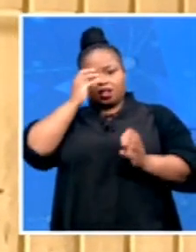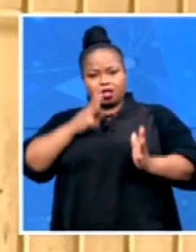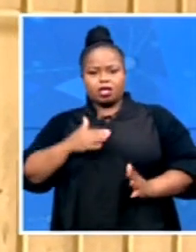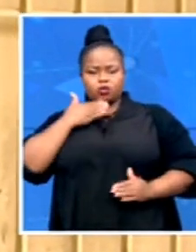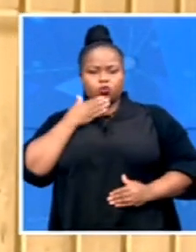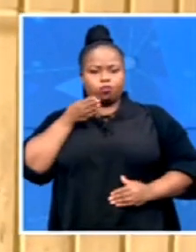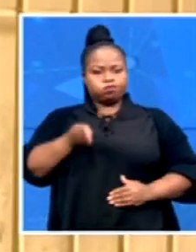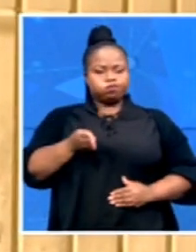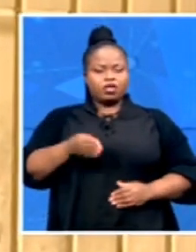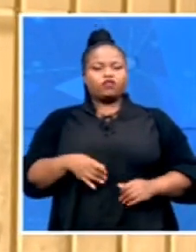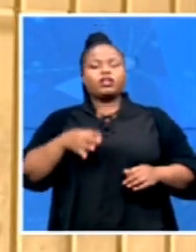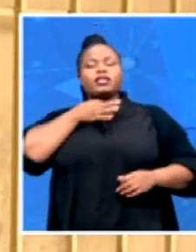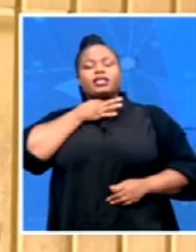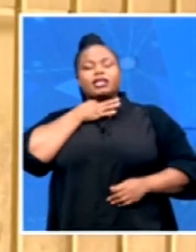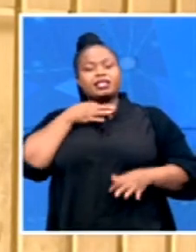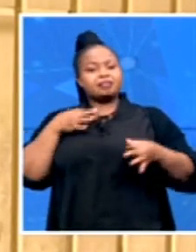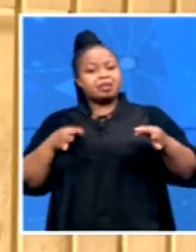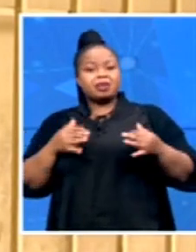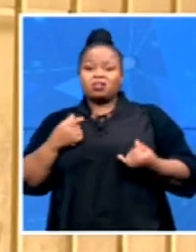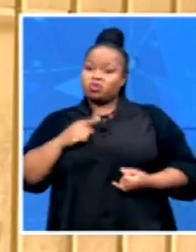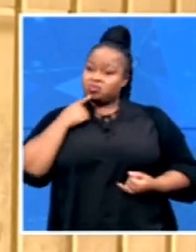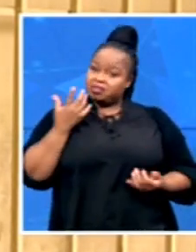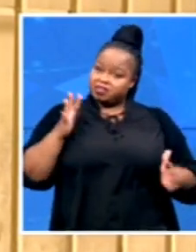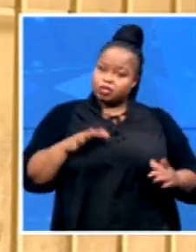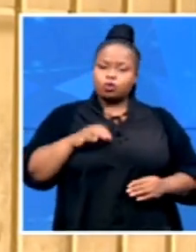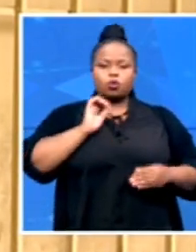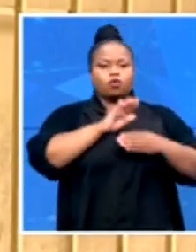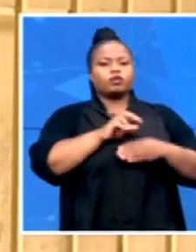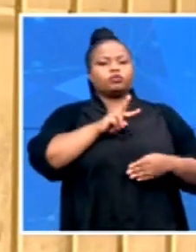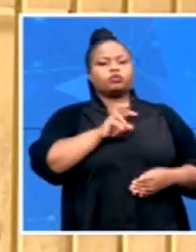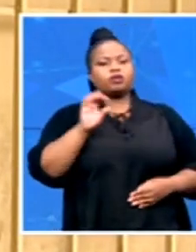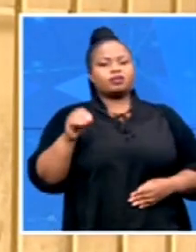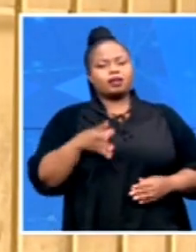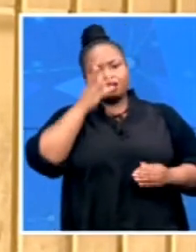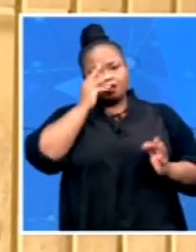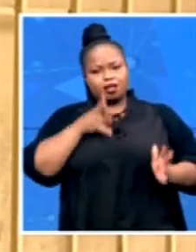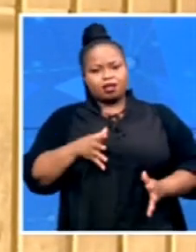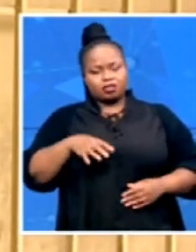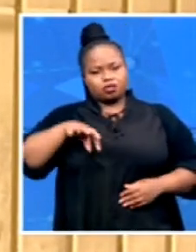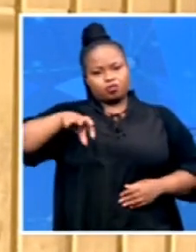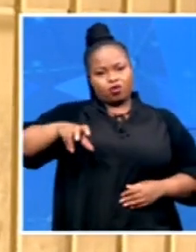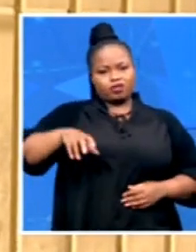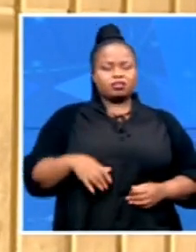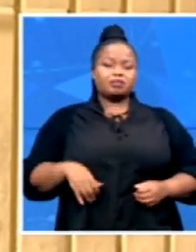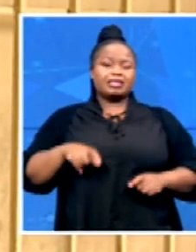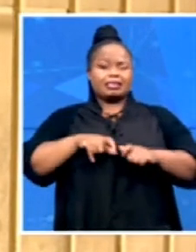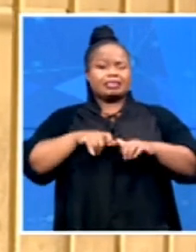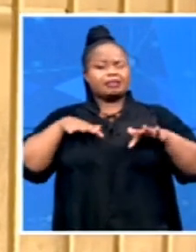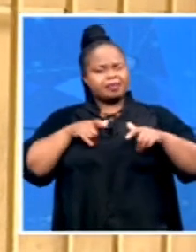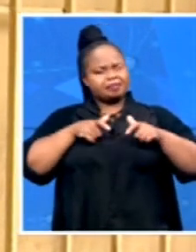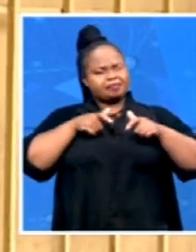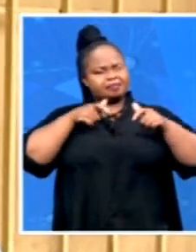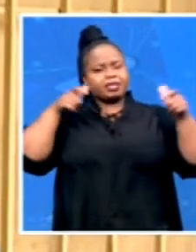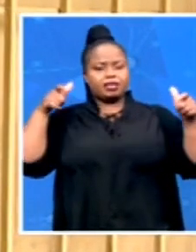than 200,000 learners in the province are sitting for this year's exam, the biggest number in the country. Now, you'll remember, Desiree, that these are the